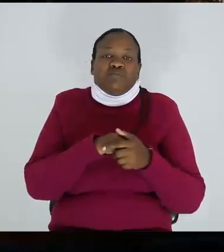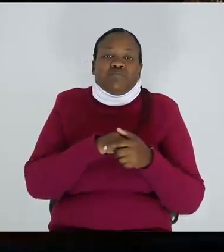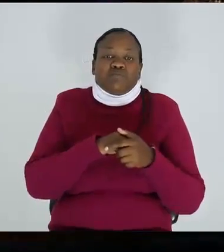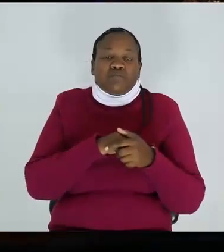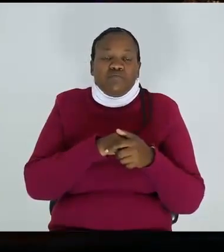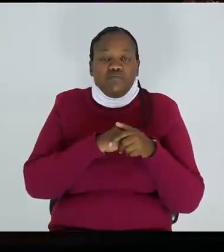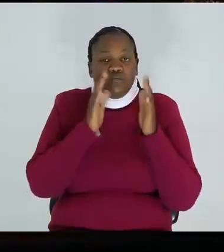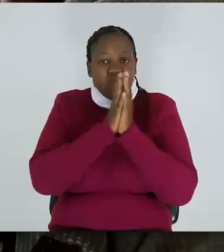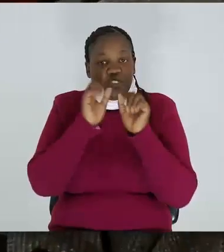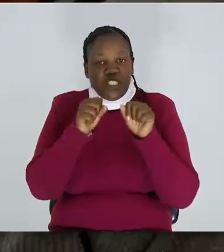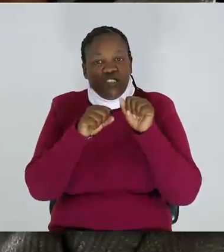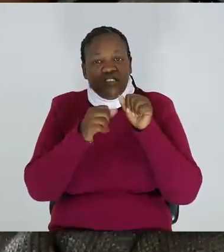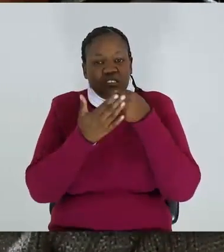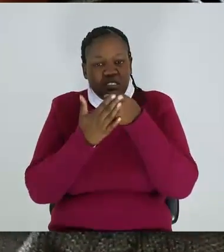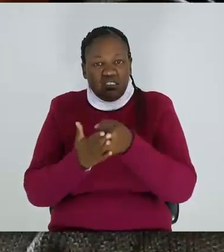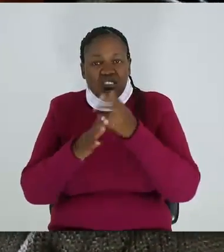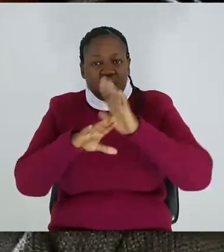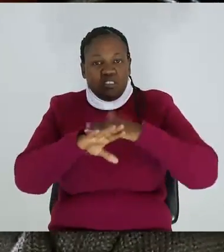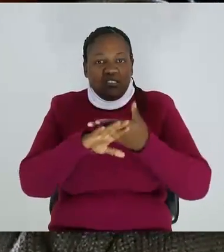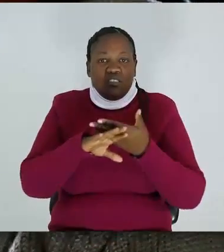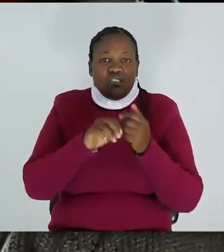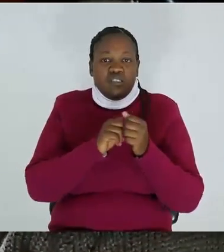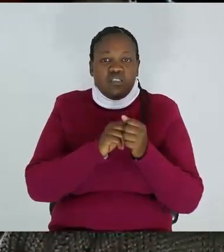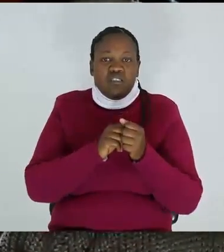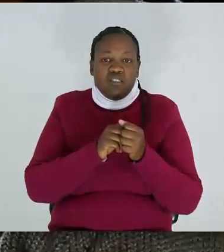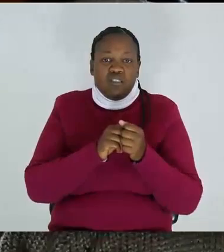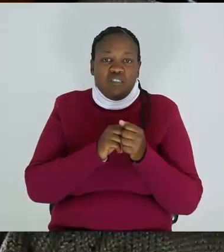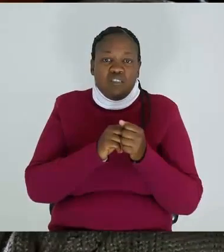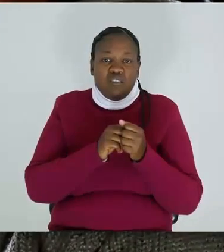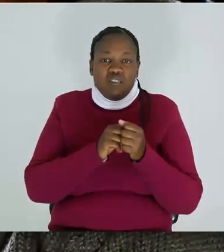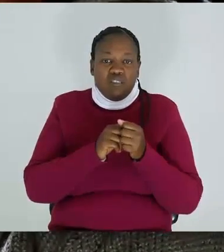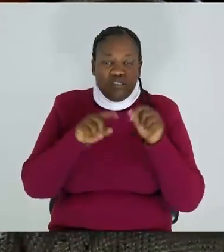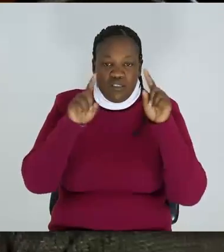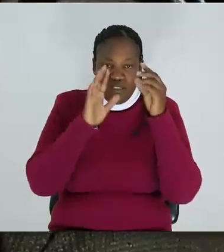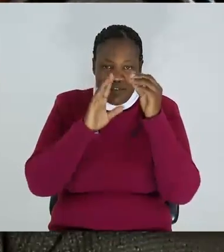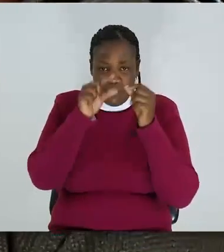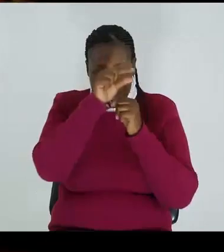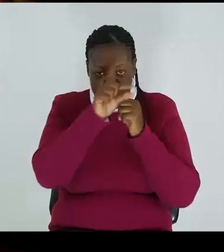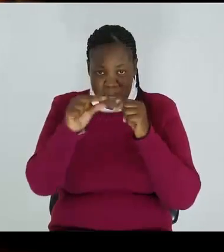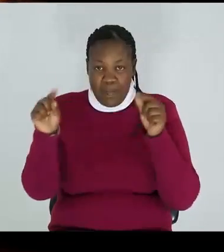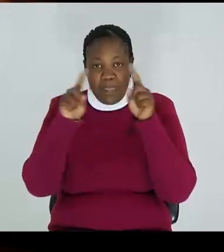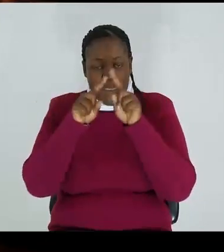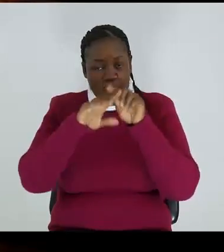I try an example? Slipping on a ceiling is like slipping on a cloud.